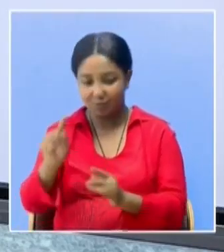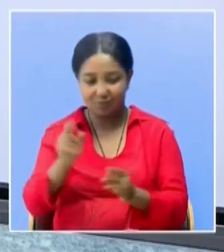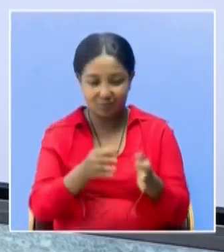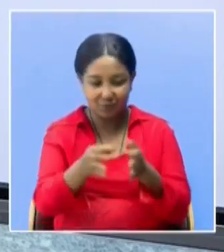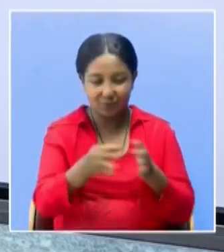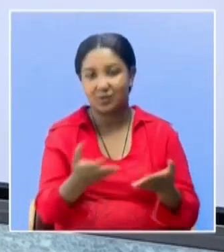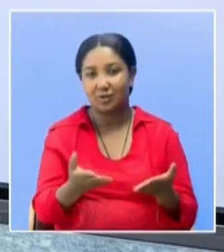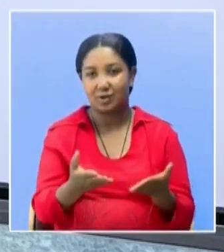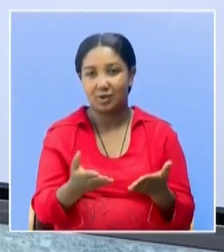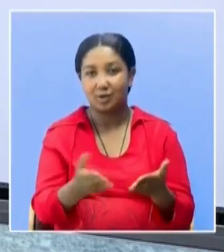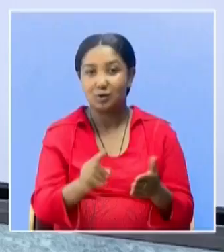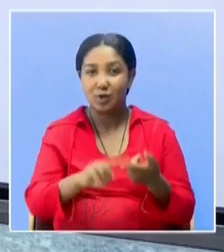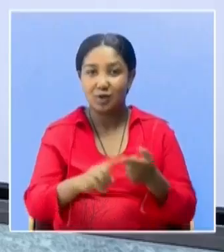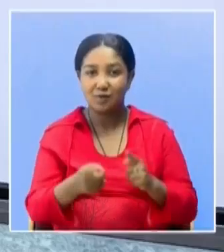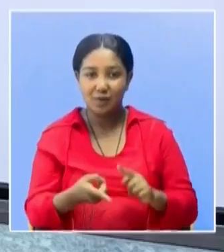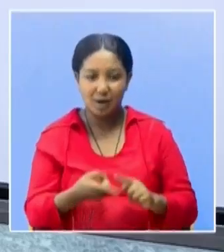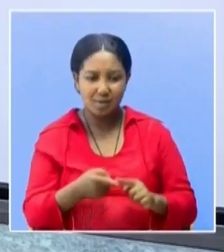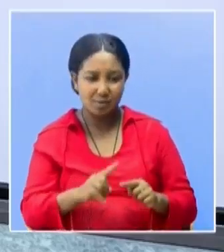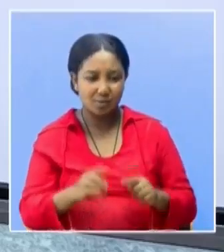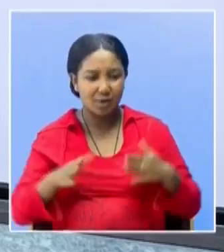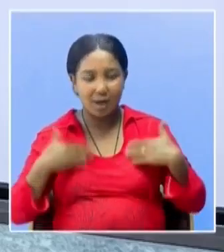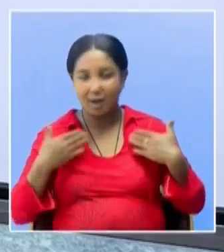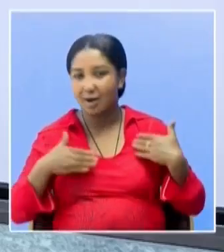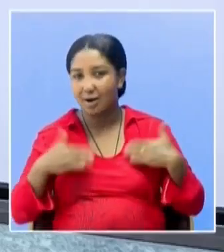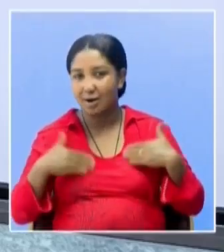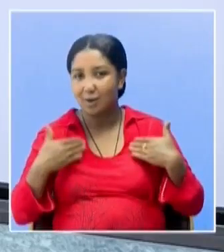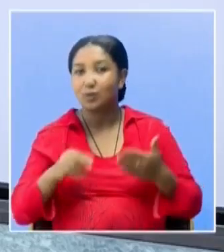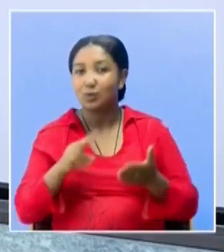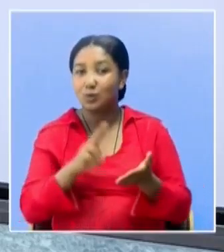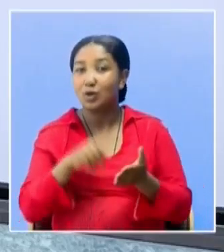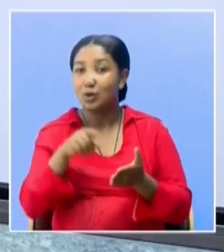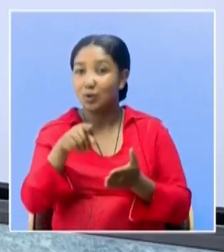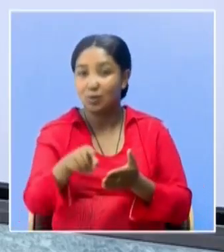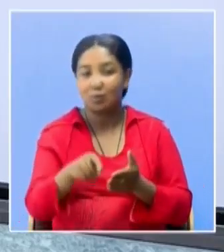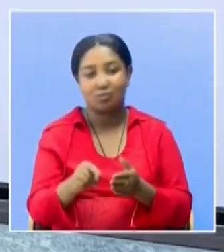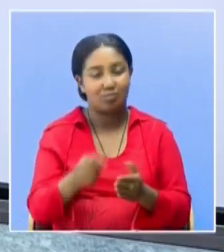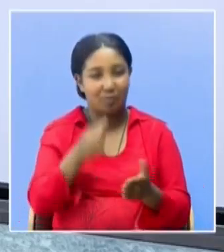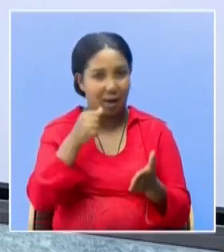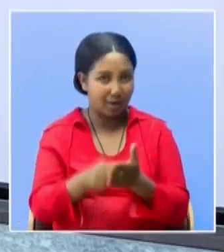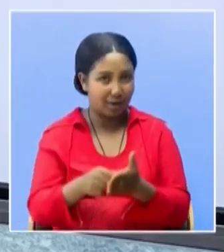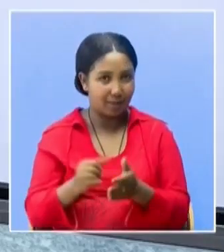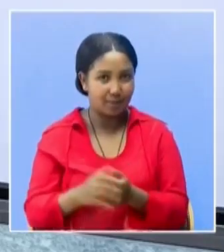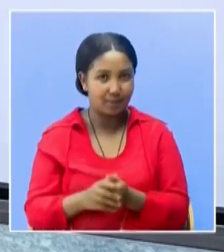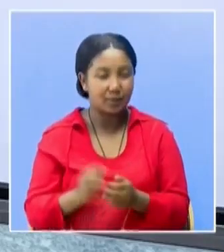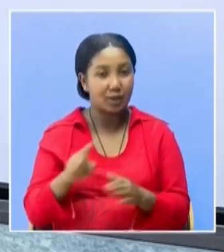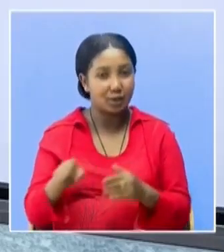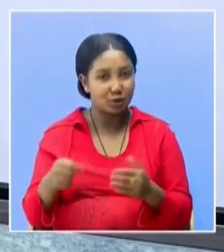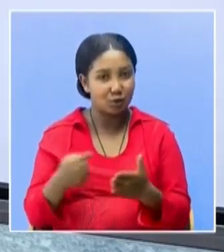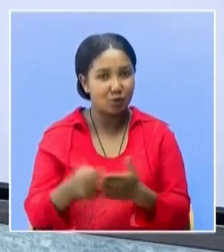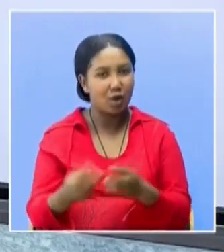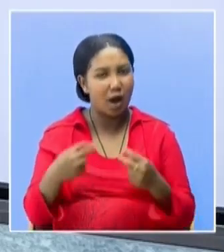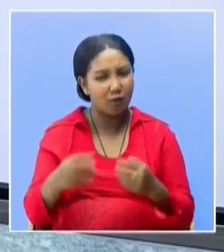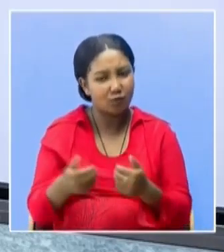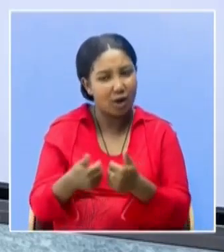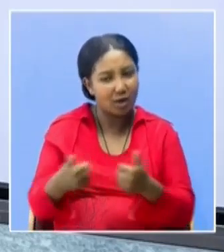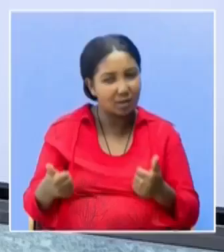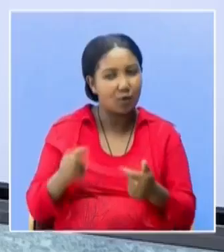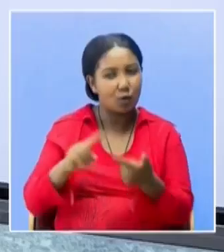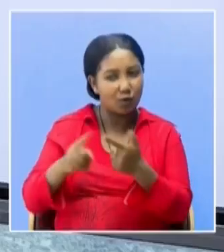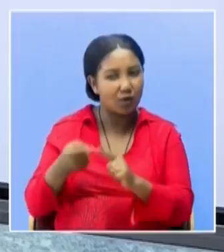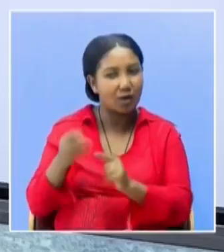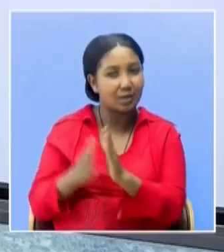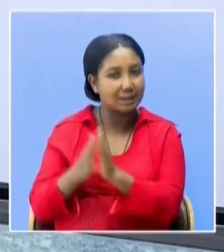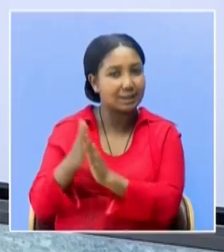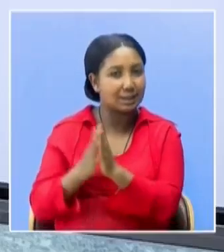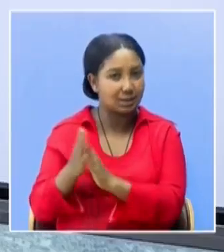it. So your friend is so eager to read your letter. So you have to identify your